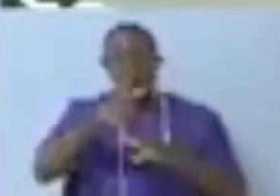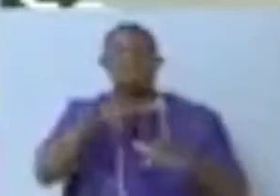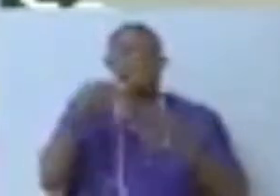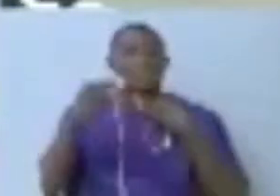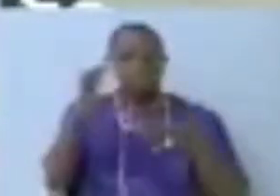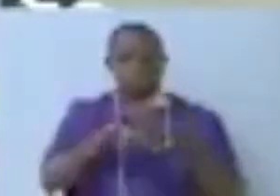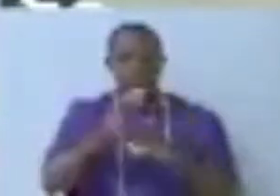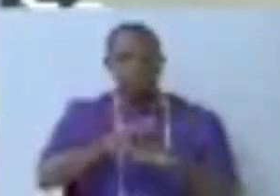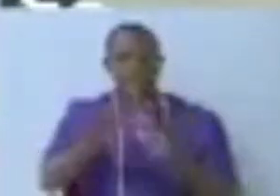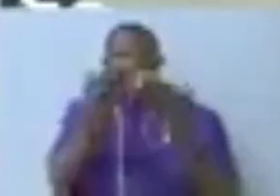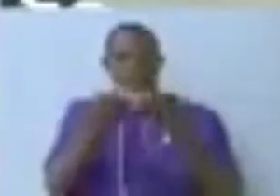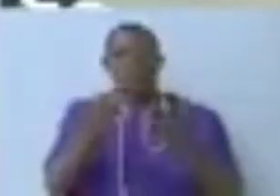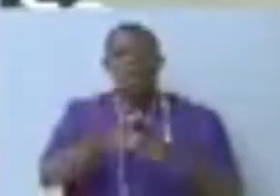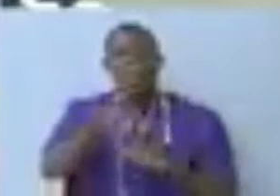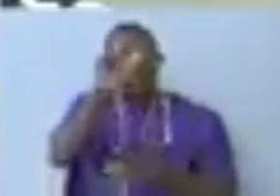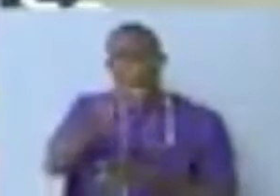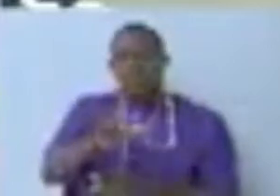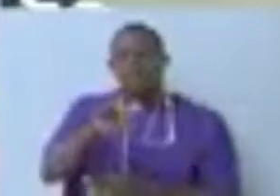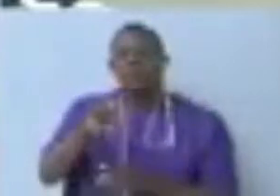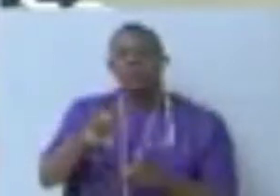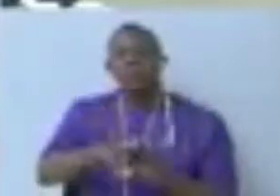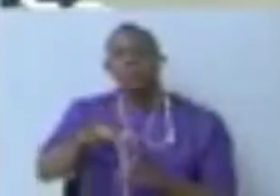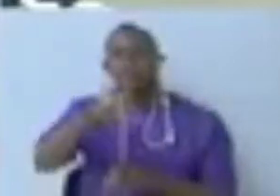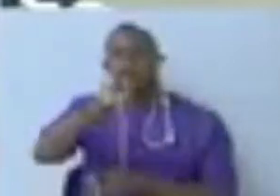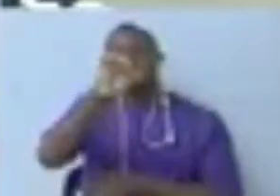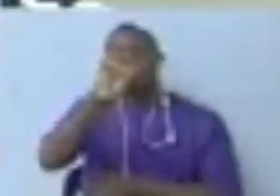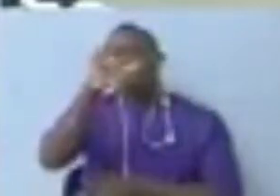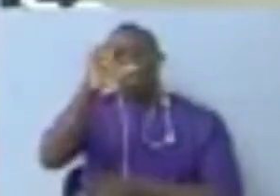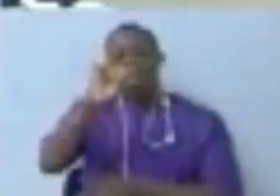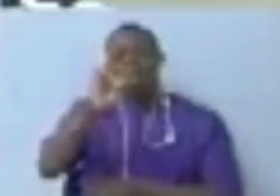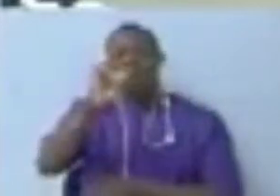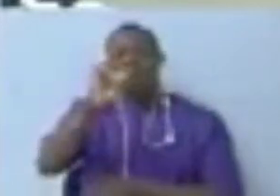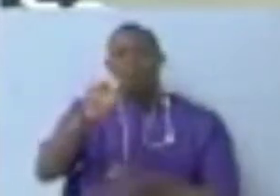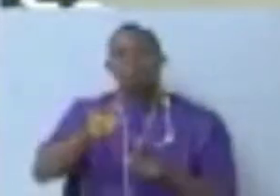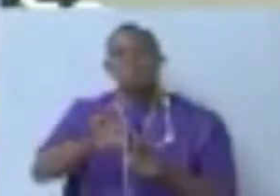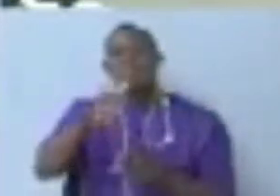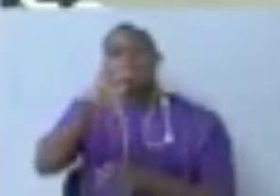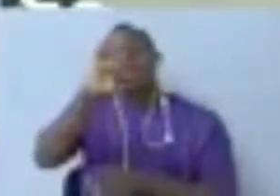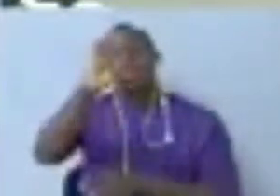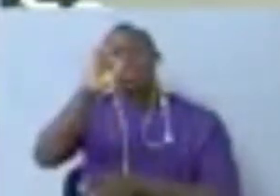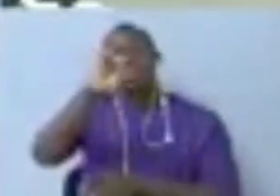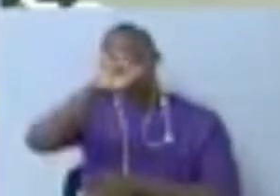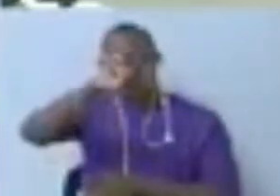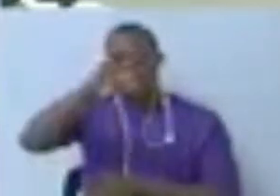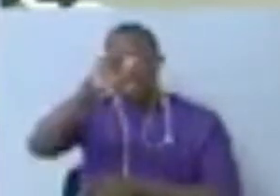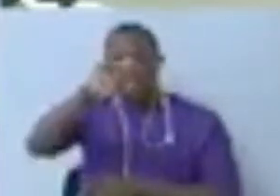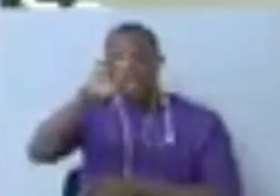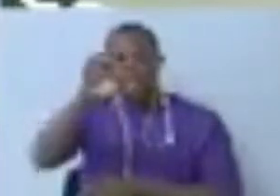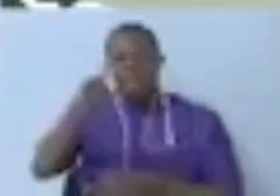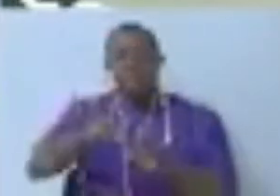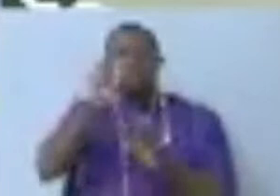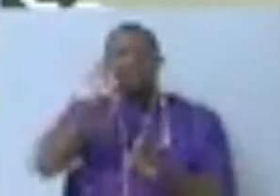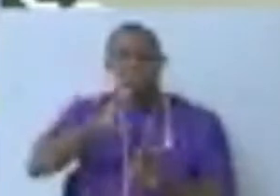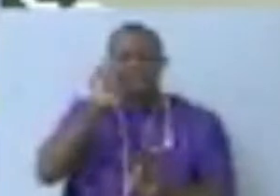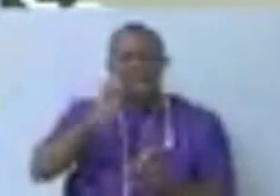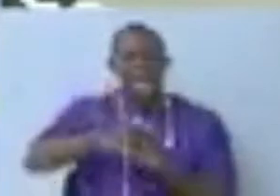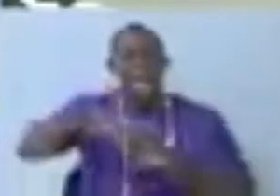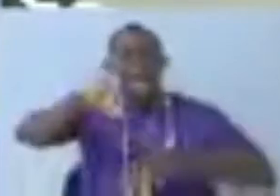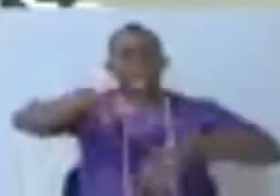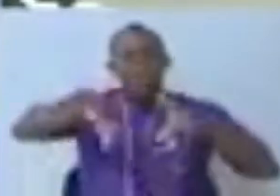Colonel Solo Bojan robbed them from head to toe with an animal tail in a ritual style. Solo Bojan